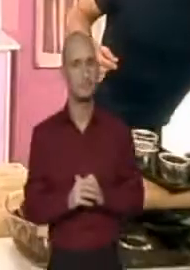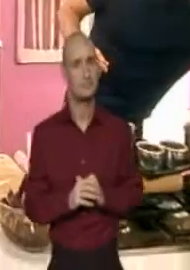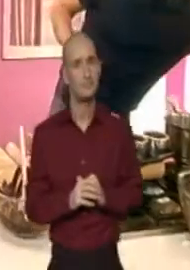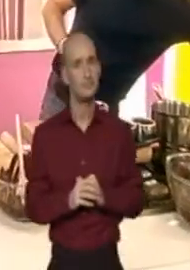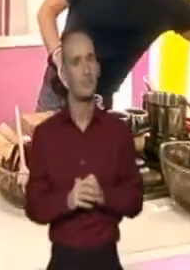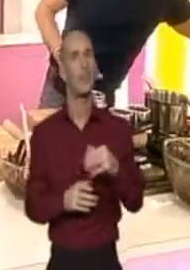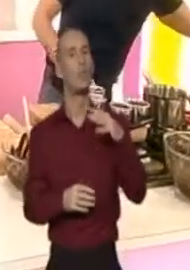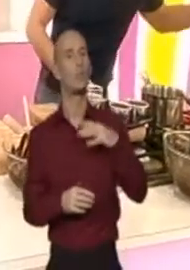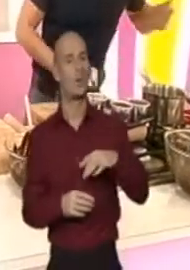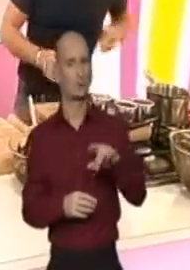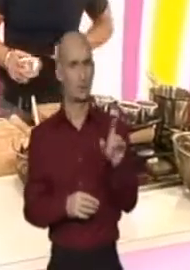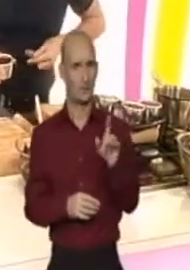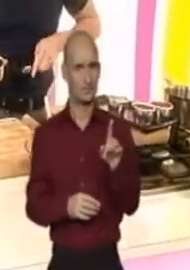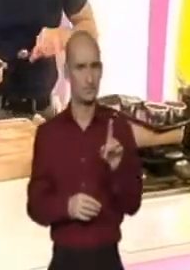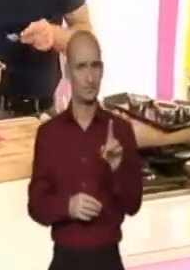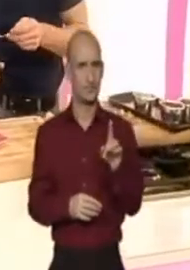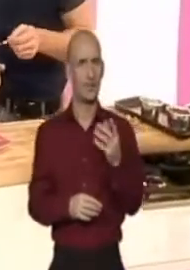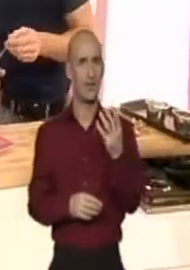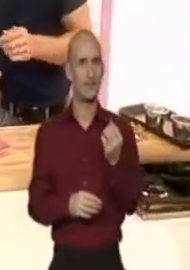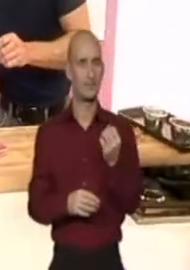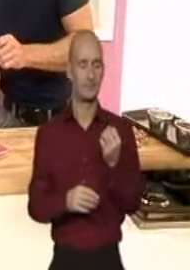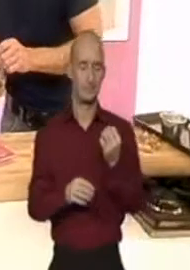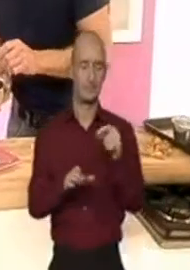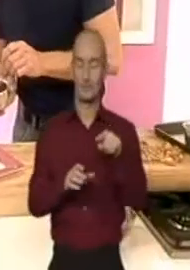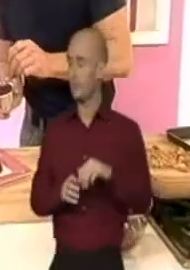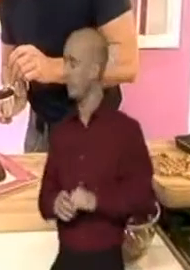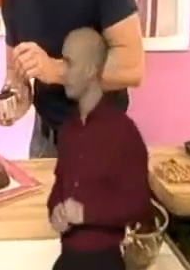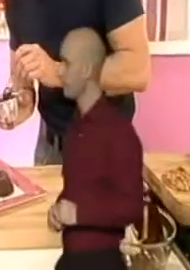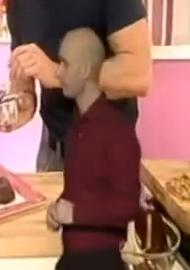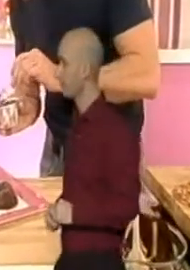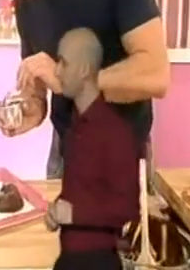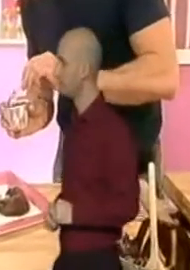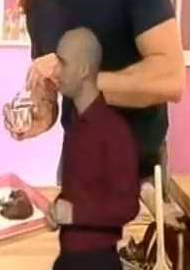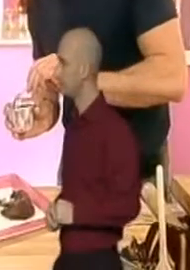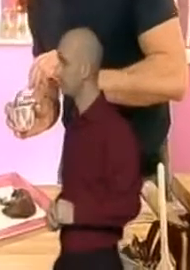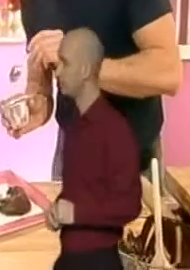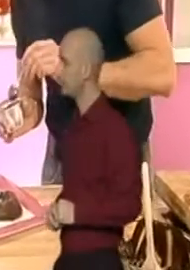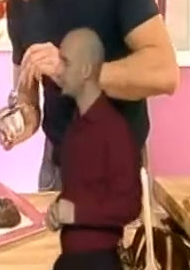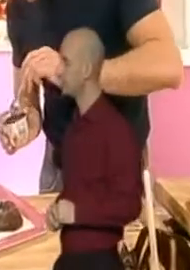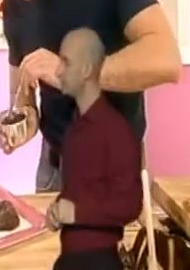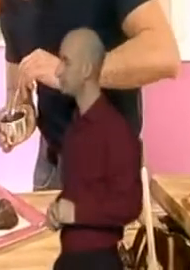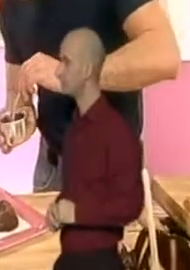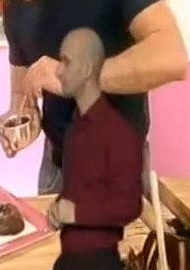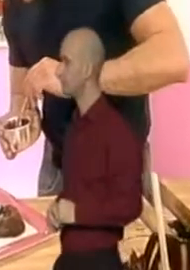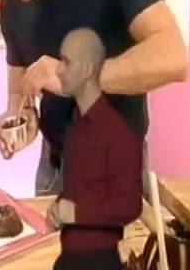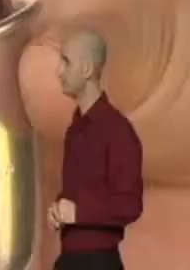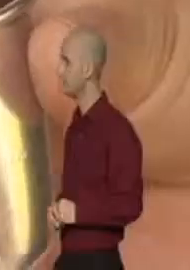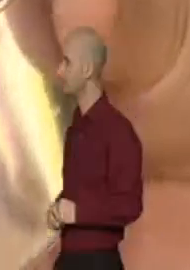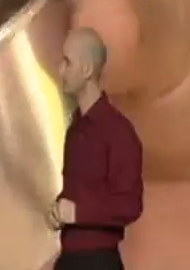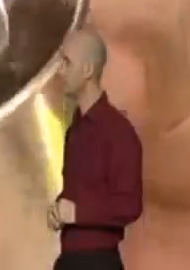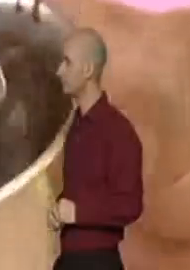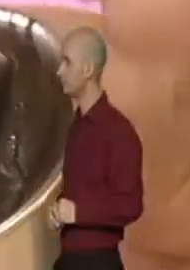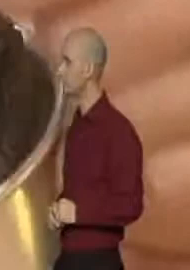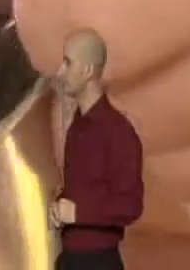you're looking for is, we've got one here that we haven't turned out, is you're looking for that to set just enough so it holds its shape. And then you can see, as you